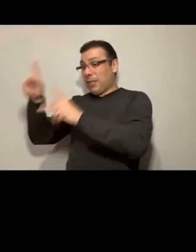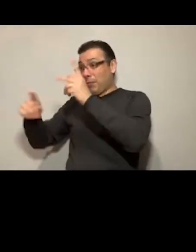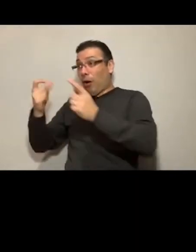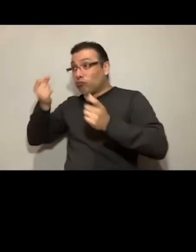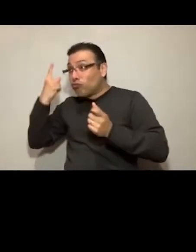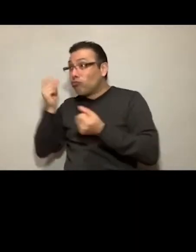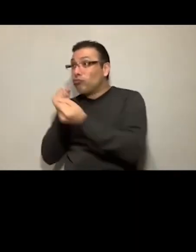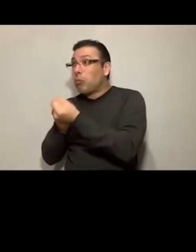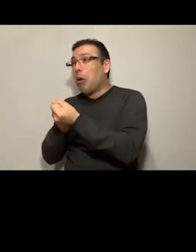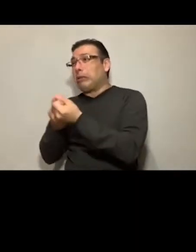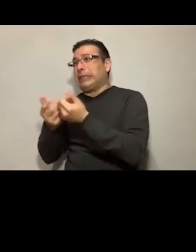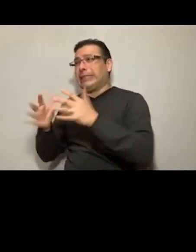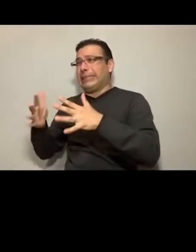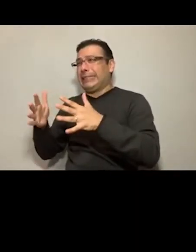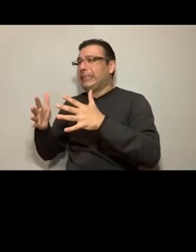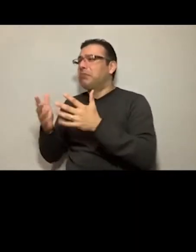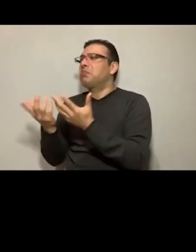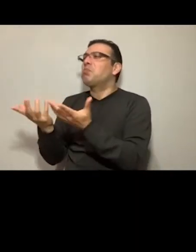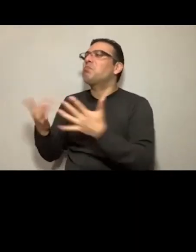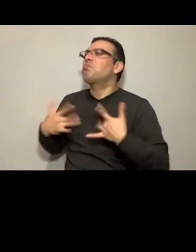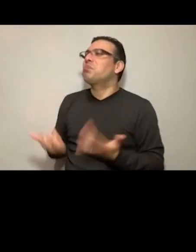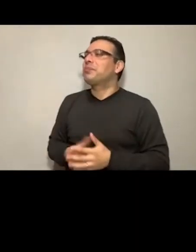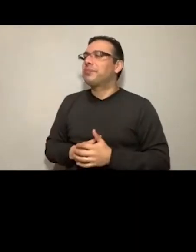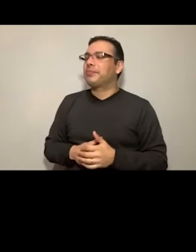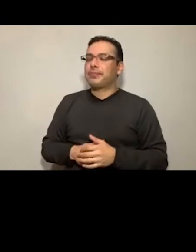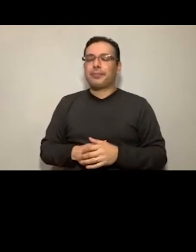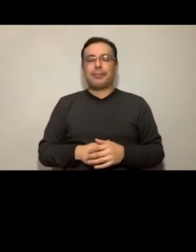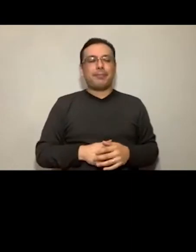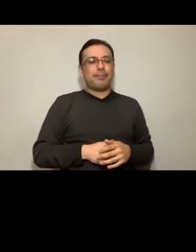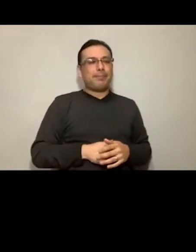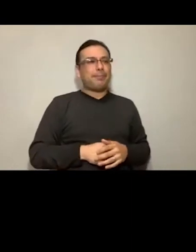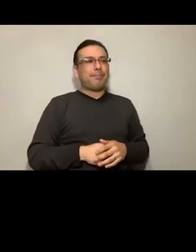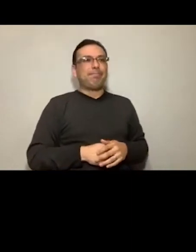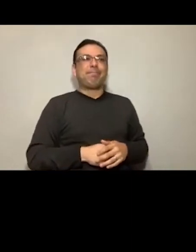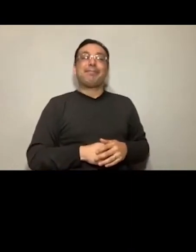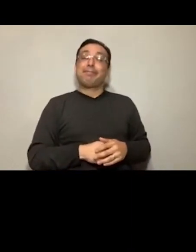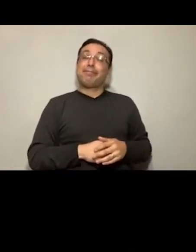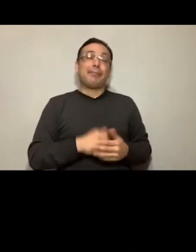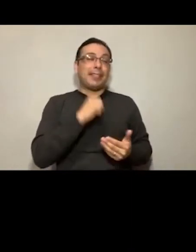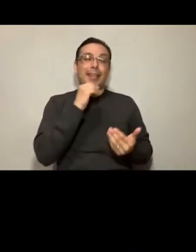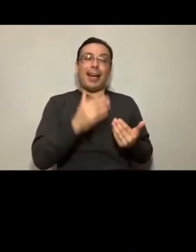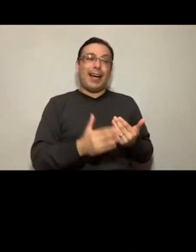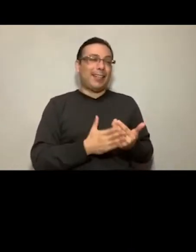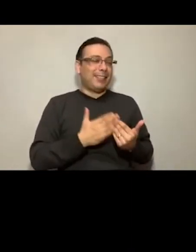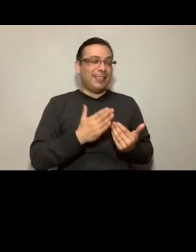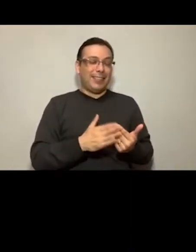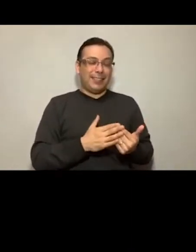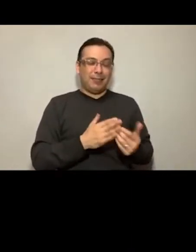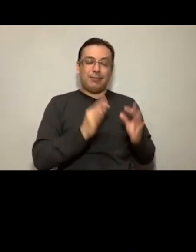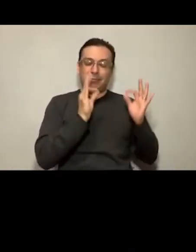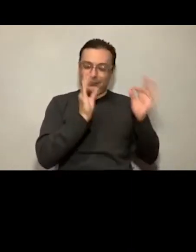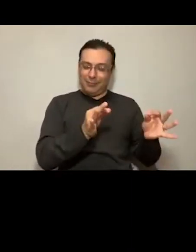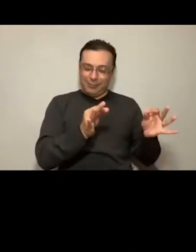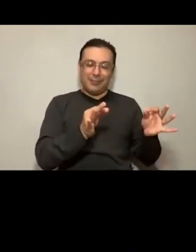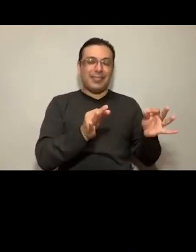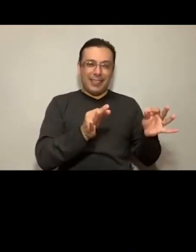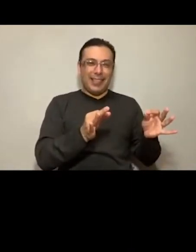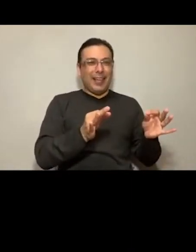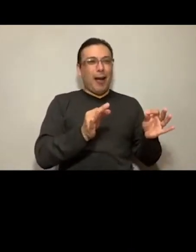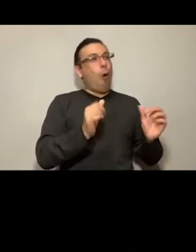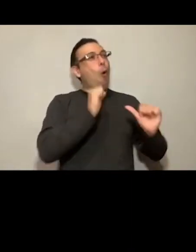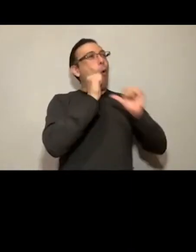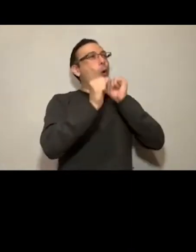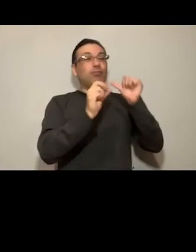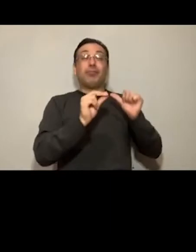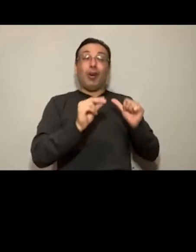that community. It definitely was an uphill battle. I will not deny you there. This